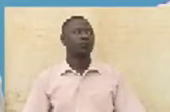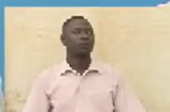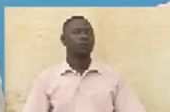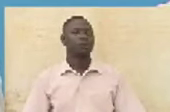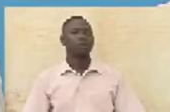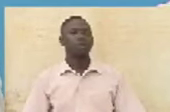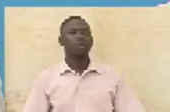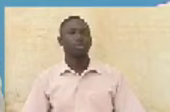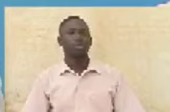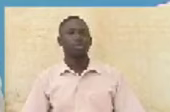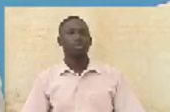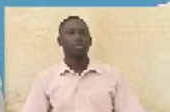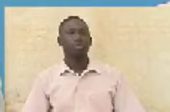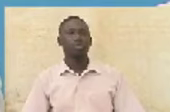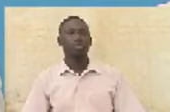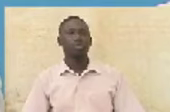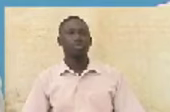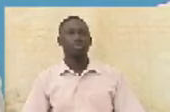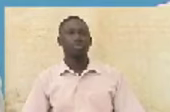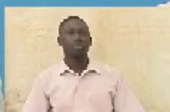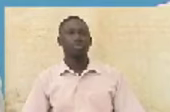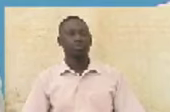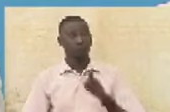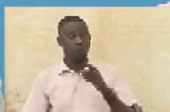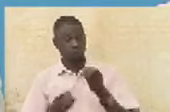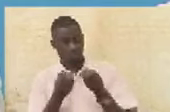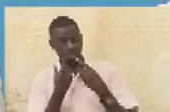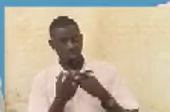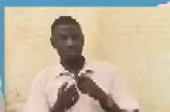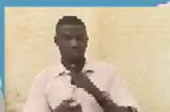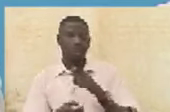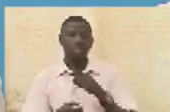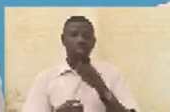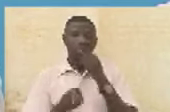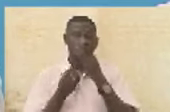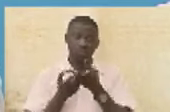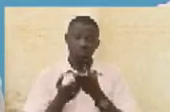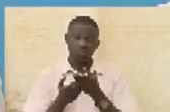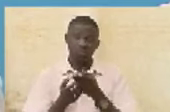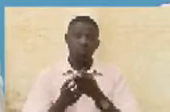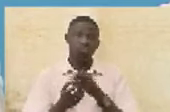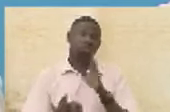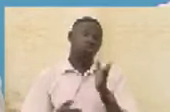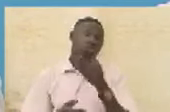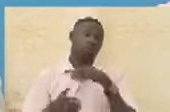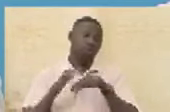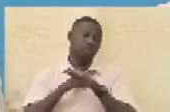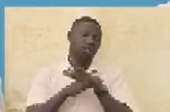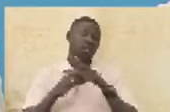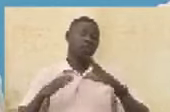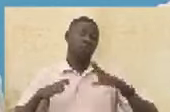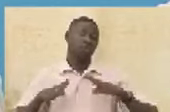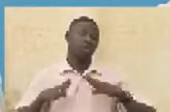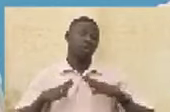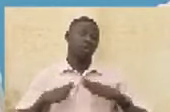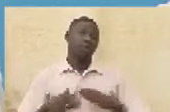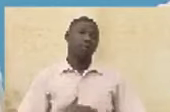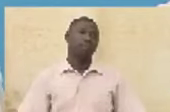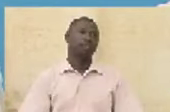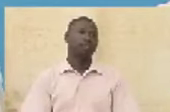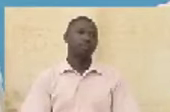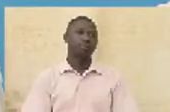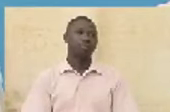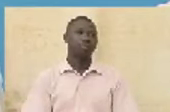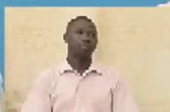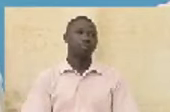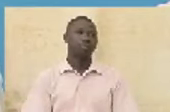You told us that they also told you to go and prepare. Ya fo mole jam fanan ko ya fo yim fo ne ko te yite pare.